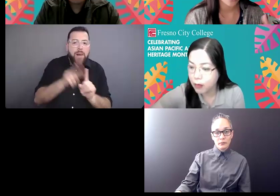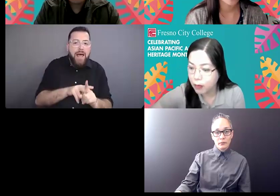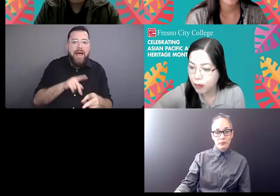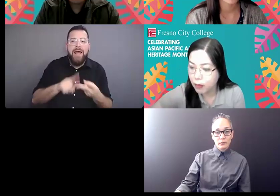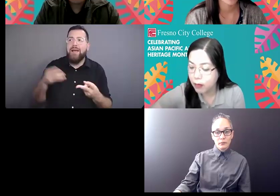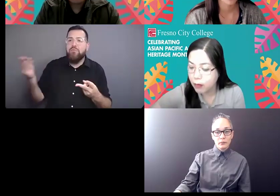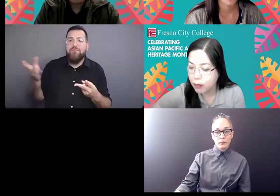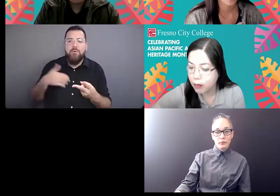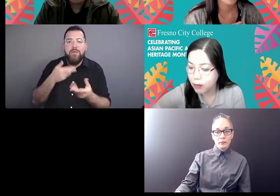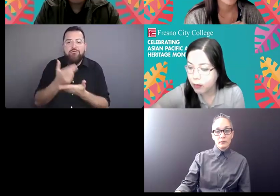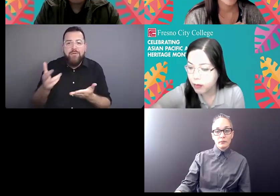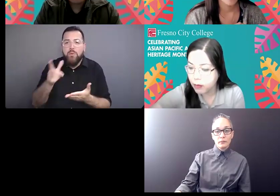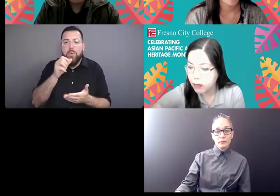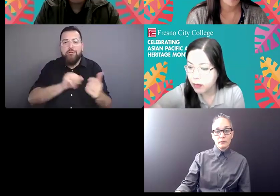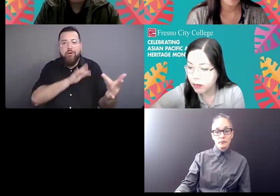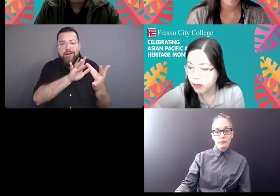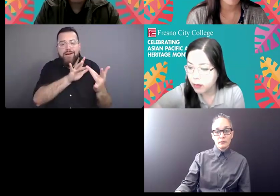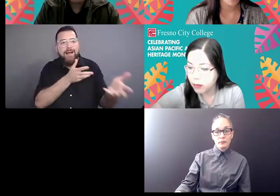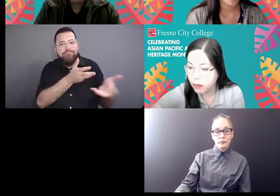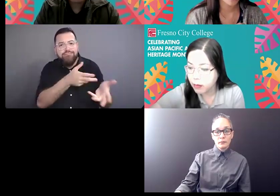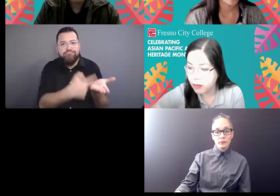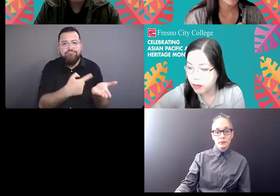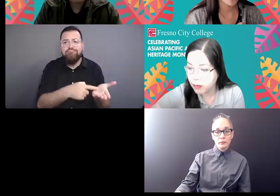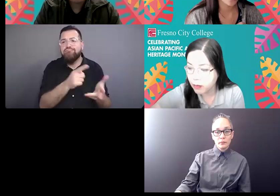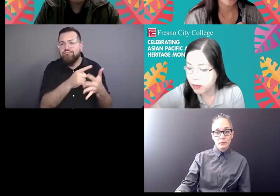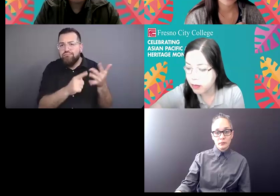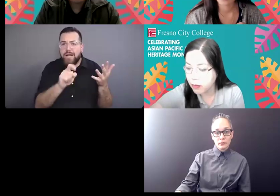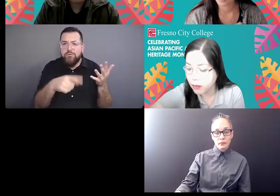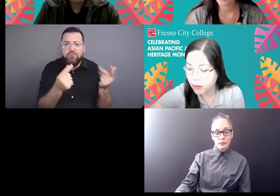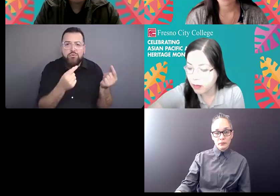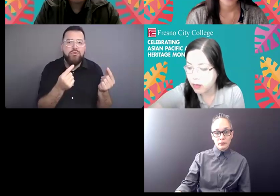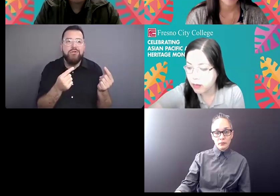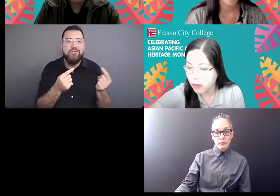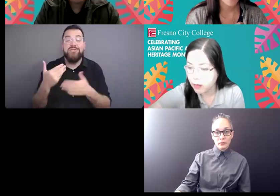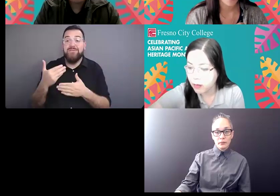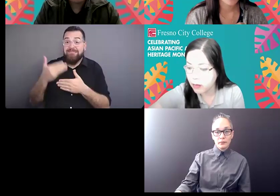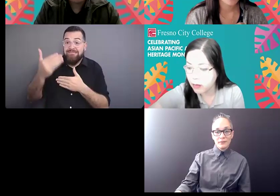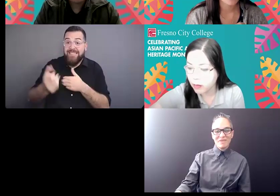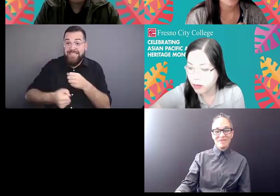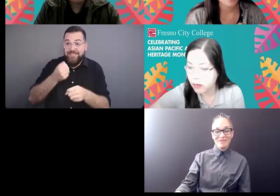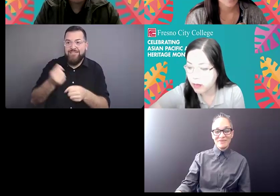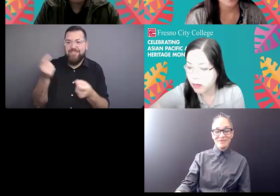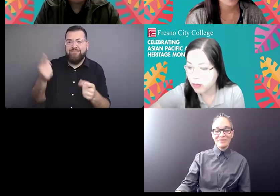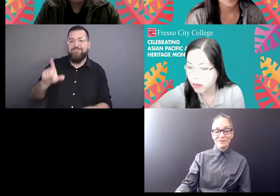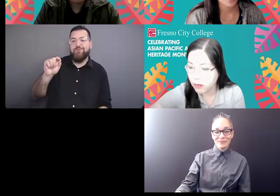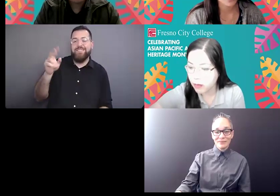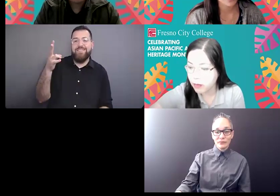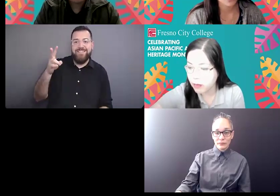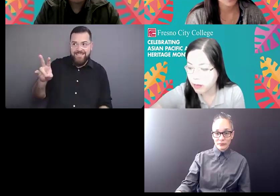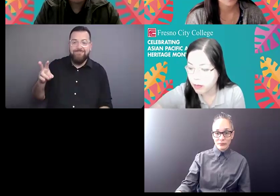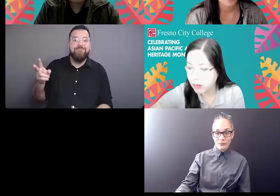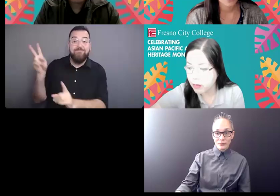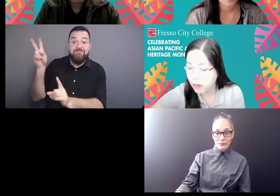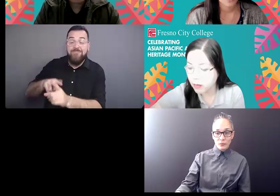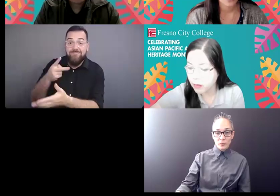and talk to over at the program. And so that following year in 2017, I was accepted into the master's program for